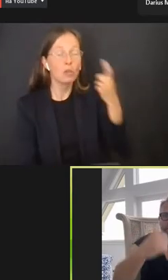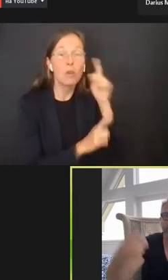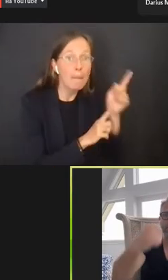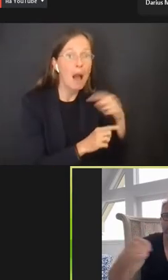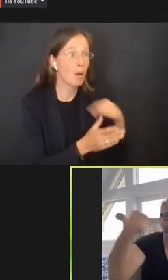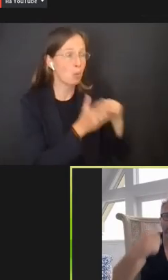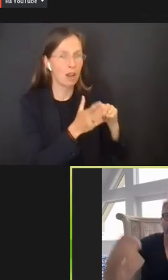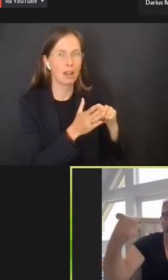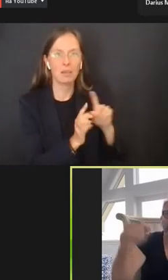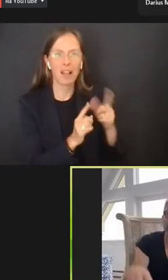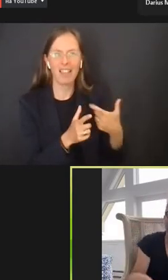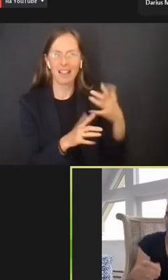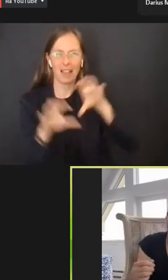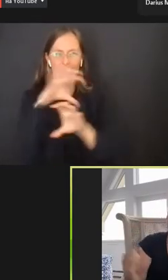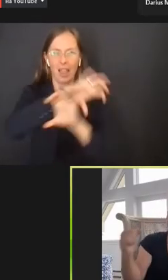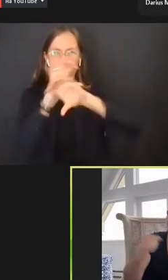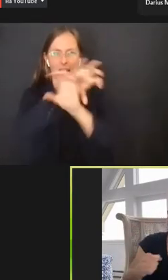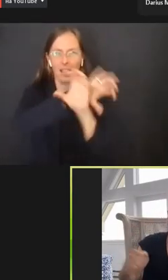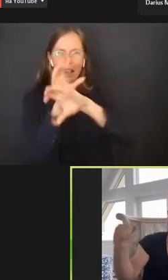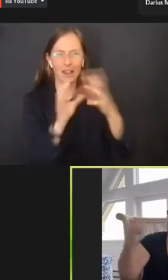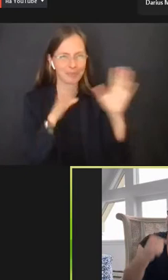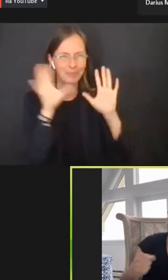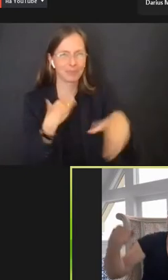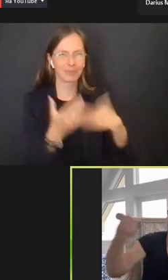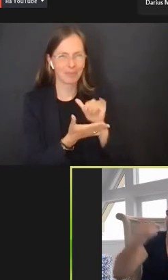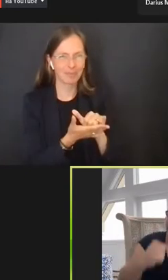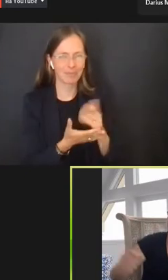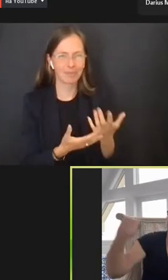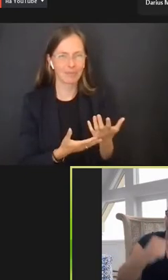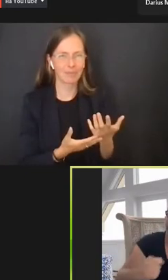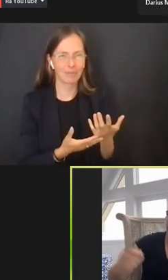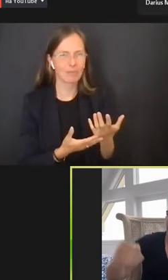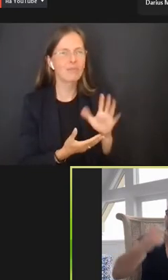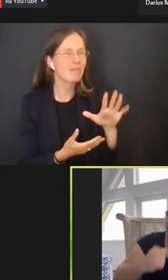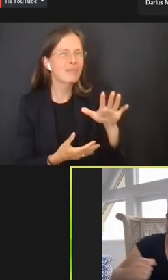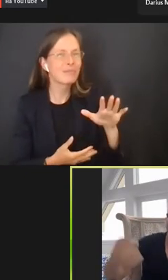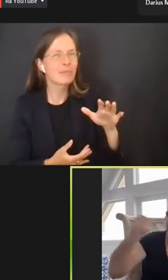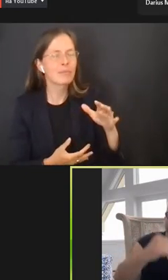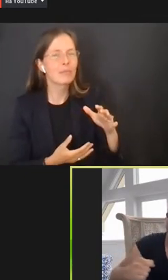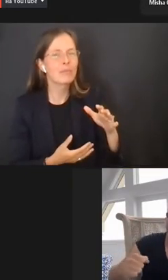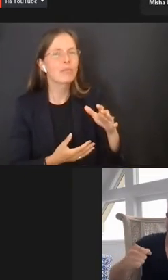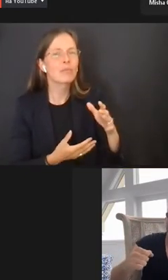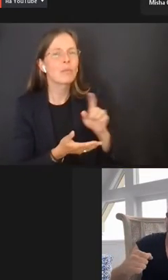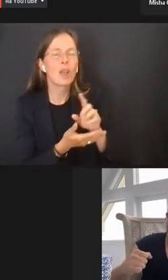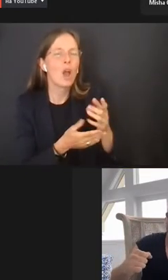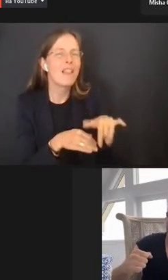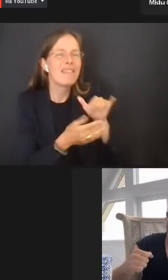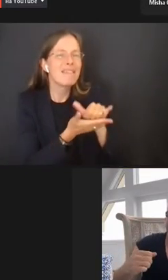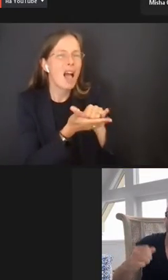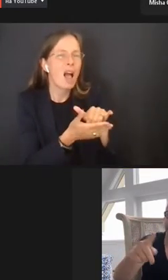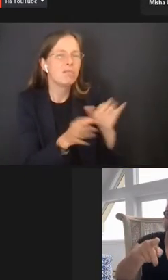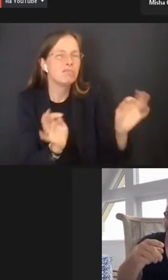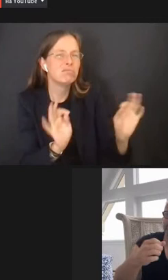whole hand thing on it. Look at that. That was week three. We did hand cranked windows in mime. At mime school?